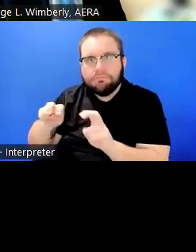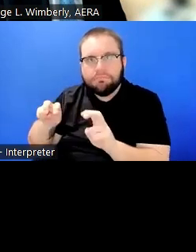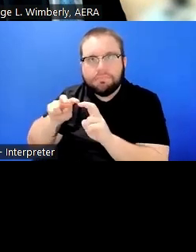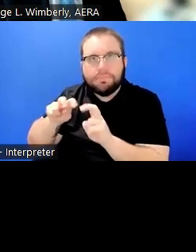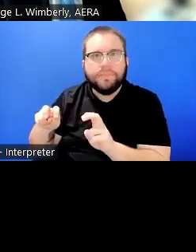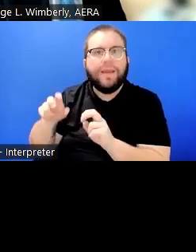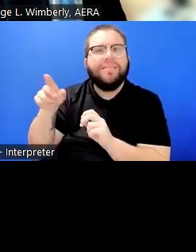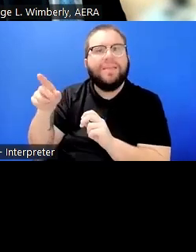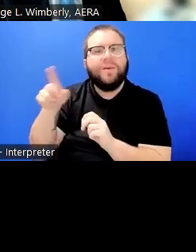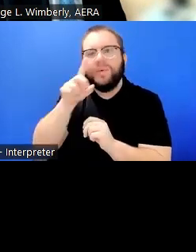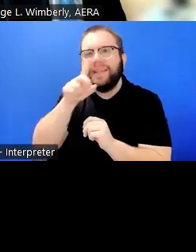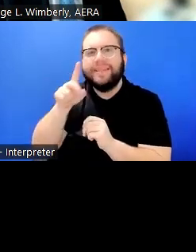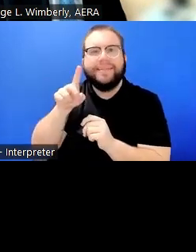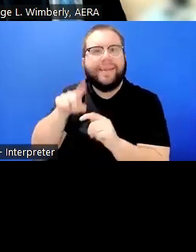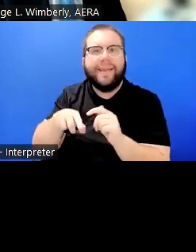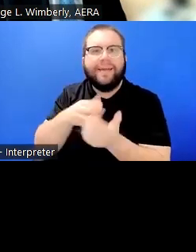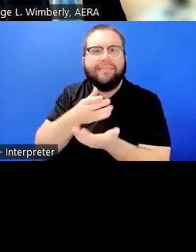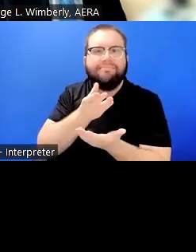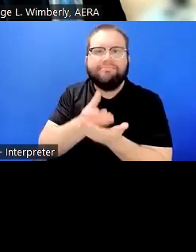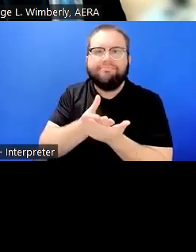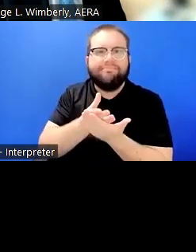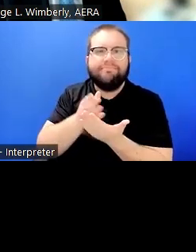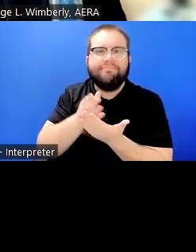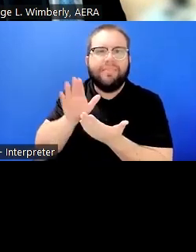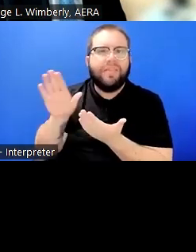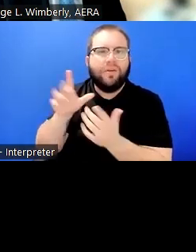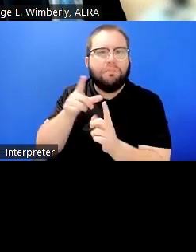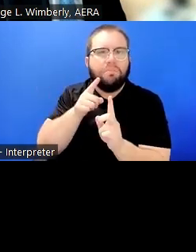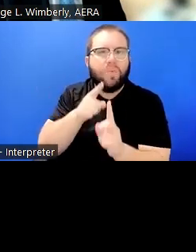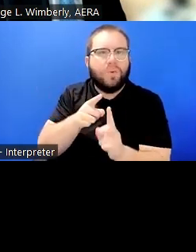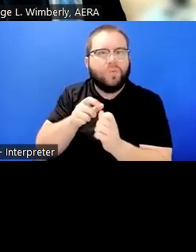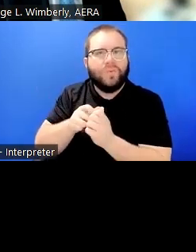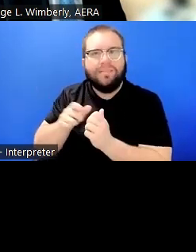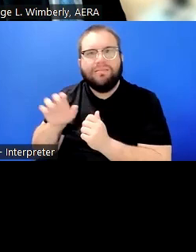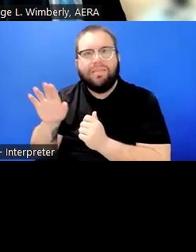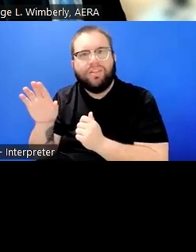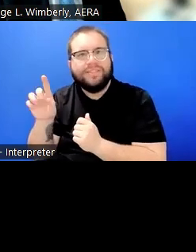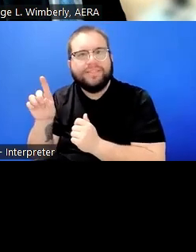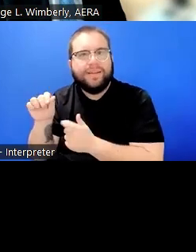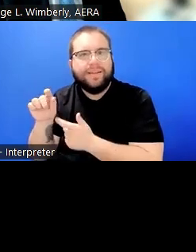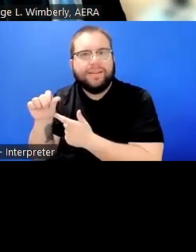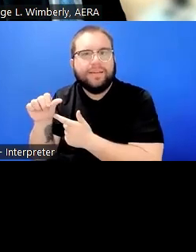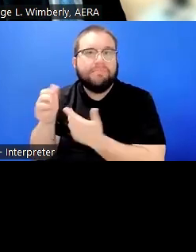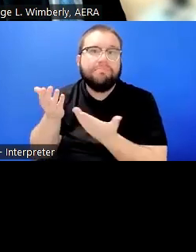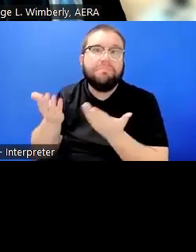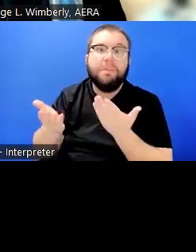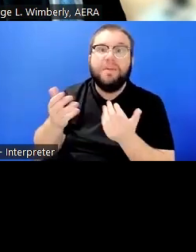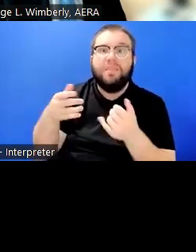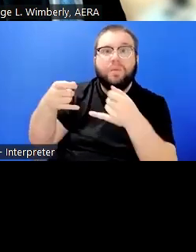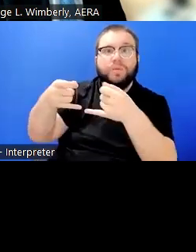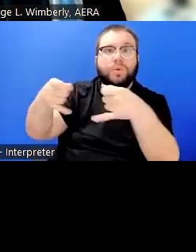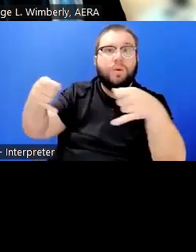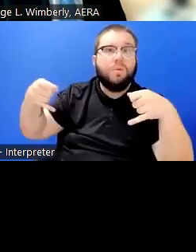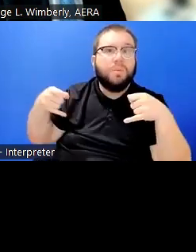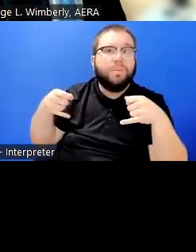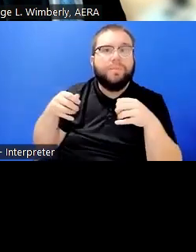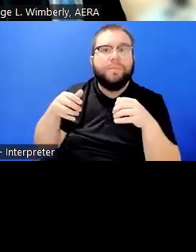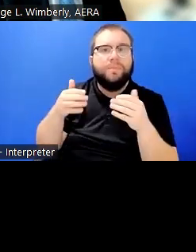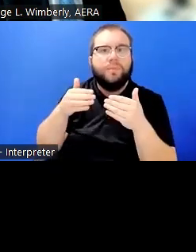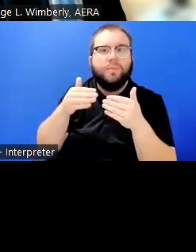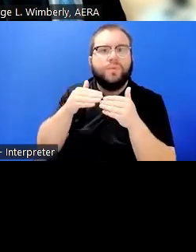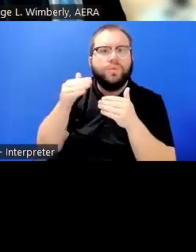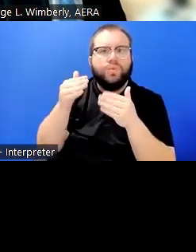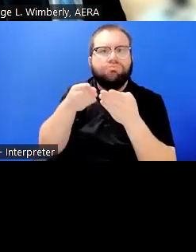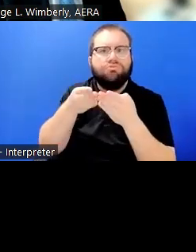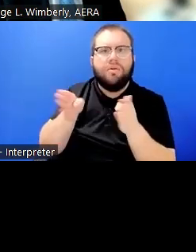Using this data, maybe it seems that the scope is too broad, or things aren't clear in the argument. Things that if you're